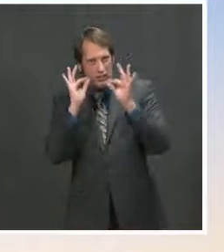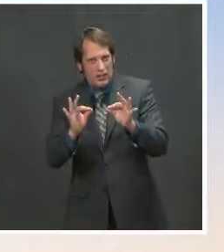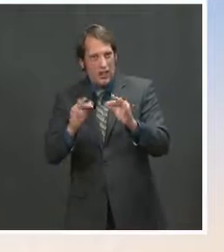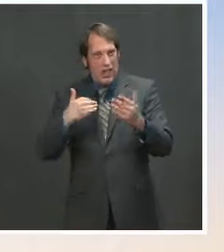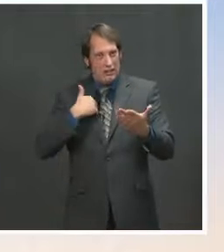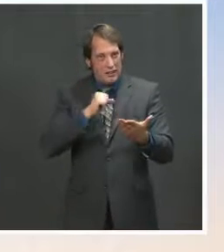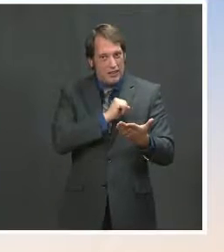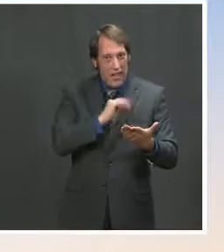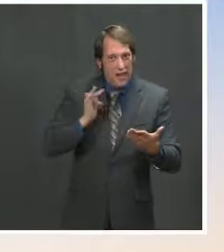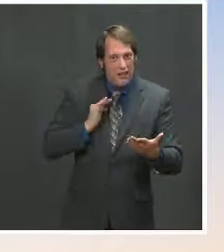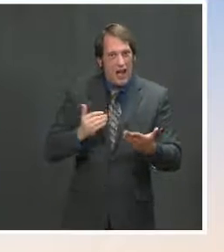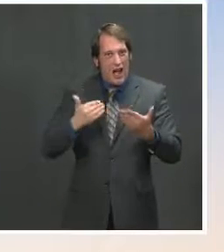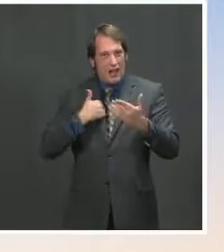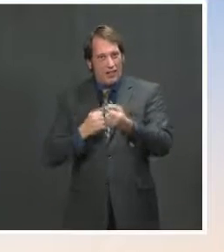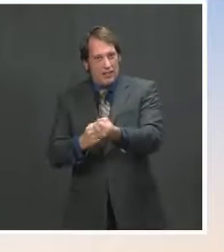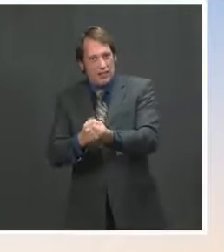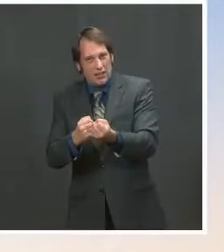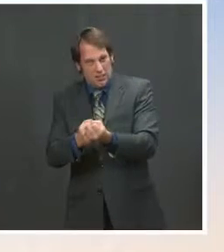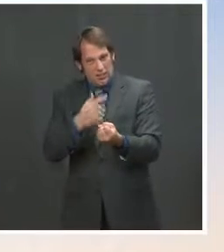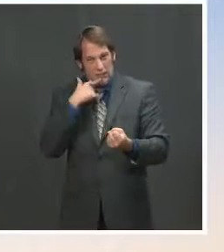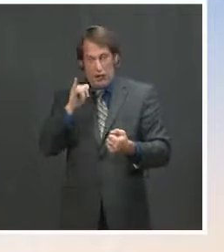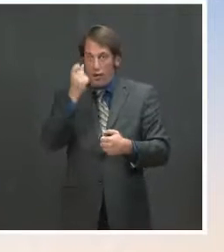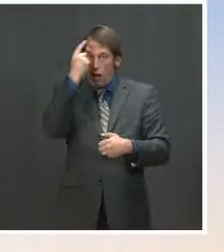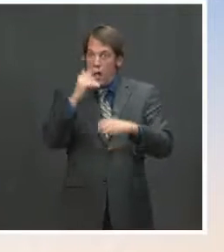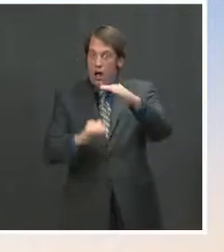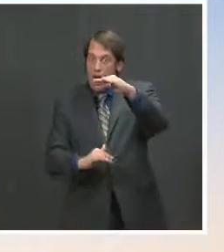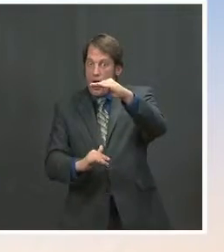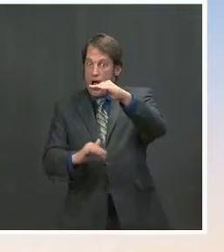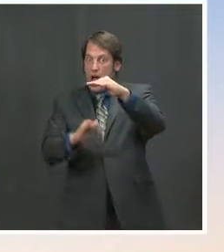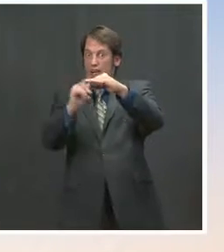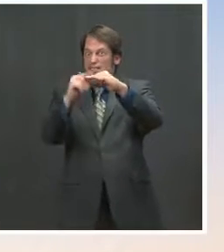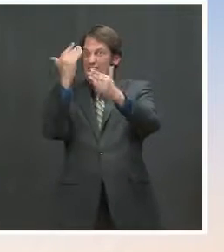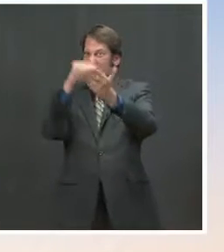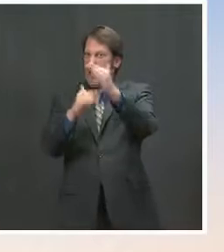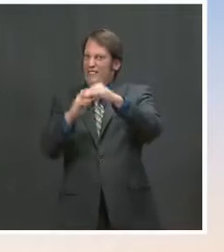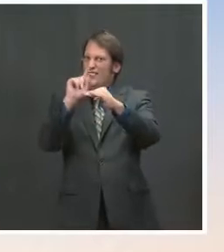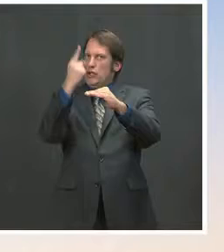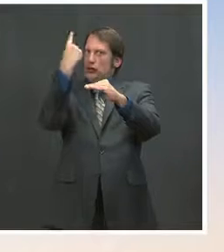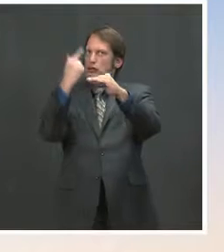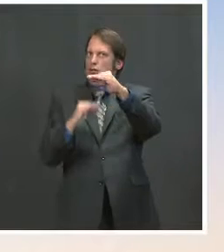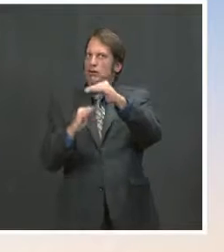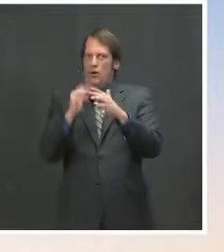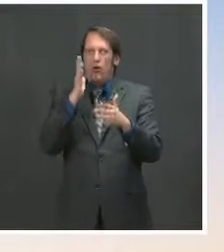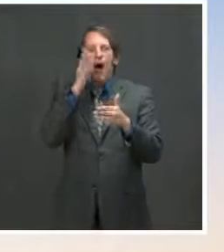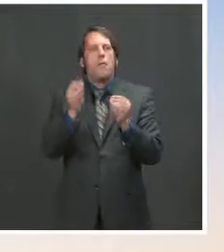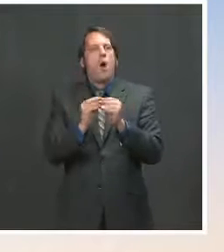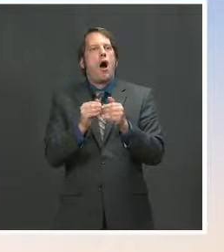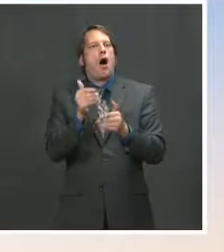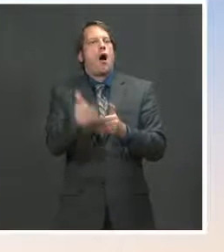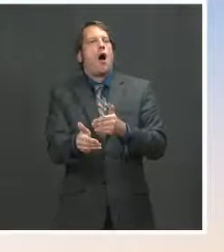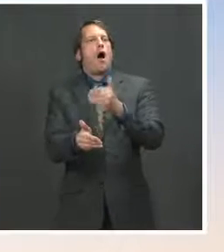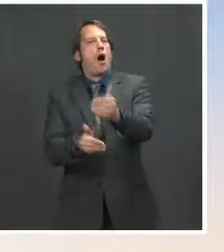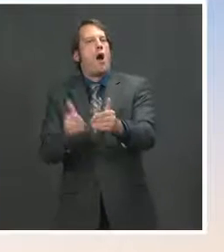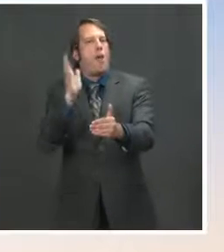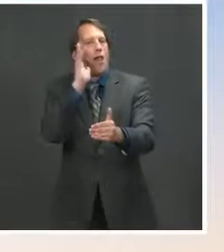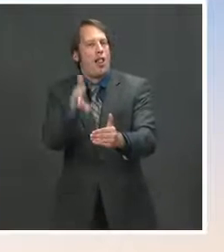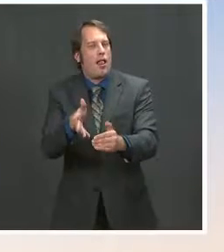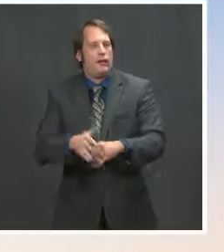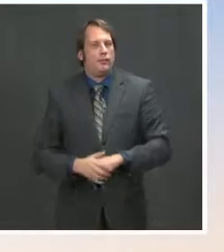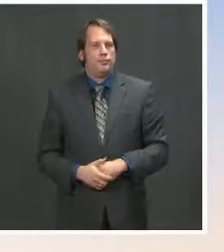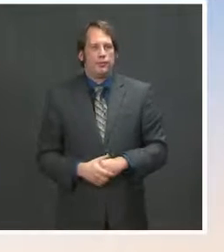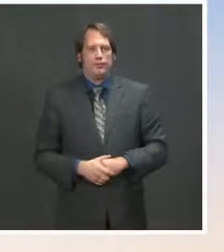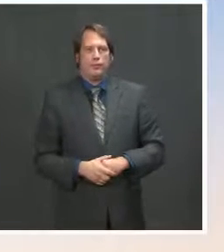this have anything to do with the pushback from Democrats on Capitol Hill? You've articulated what our change in policy is, so go ahead. That's not my job to do